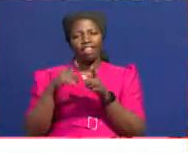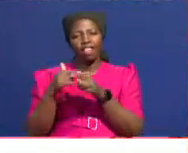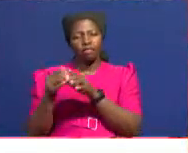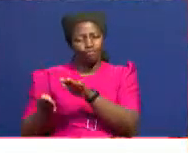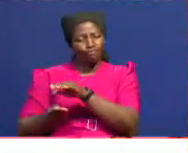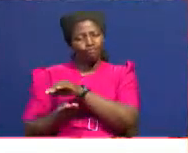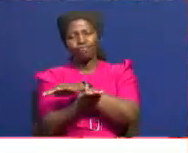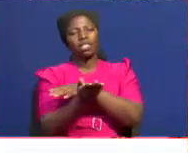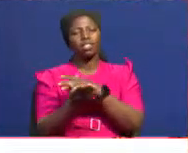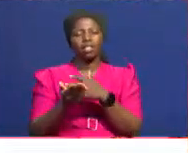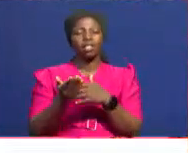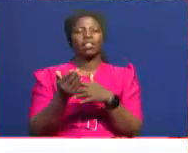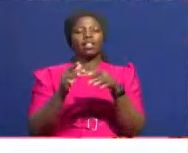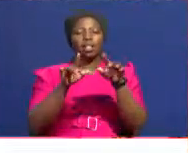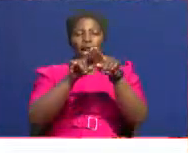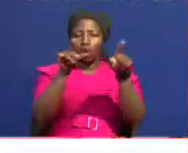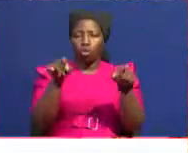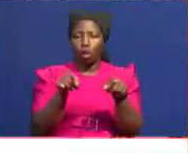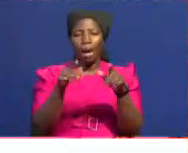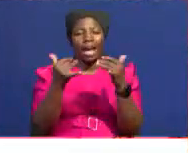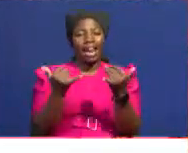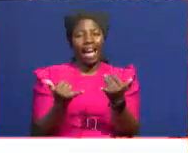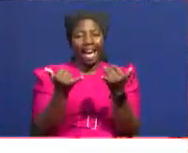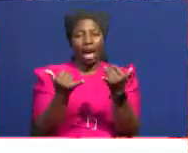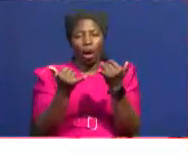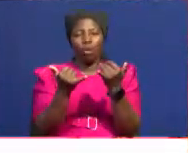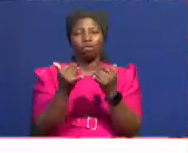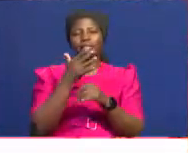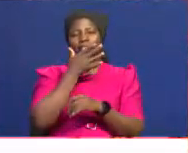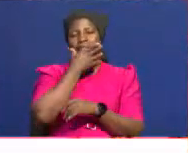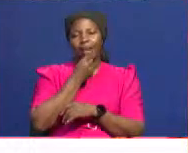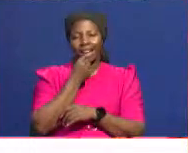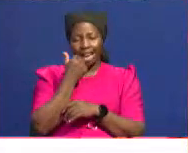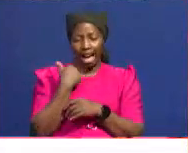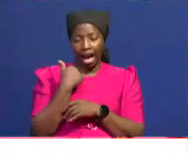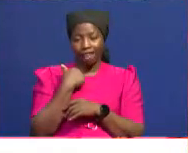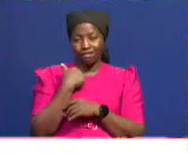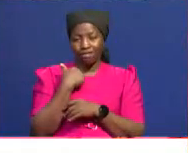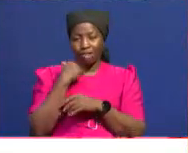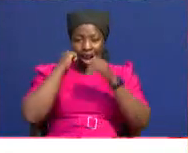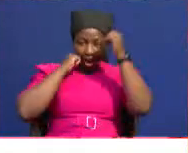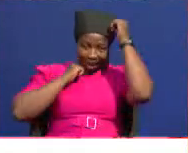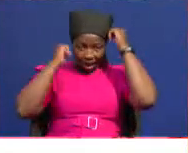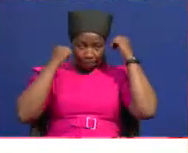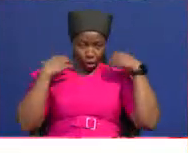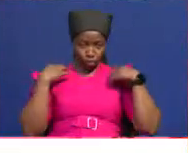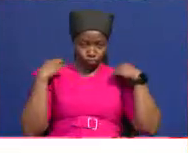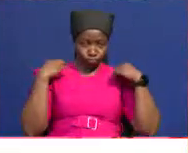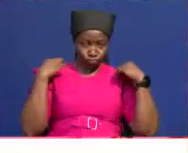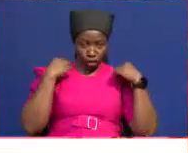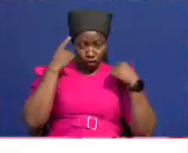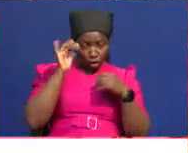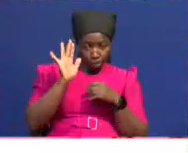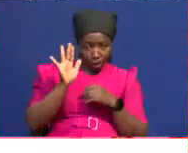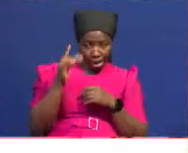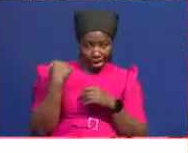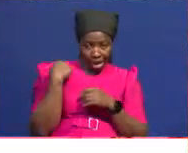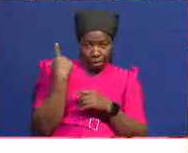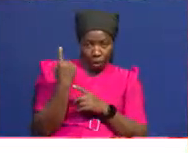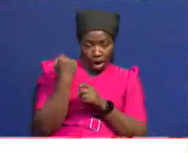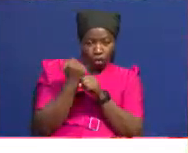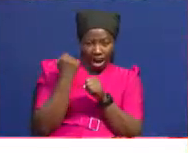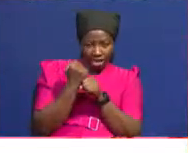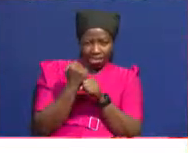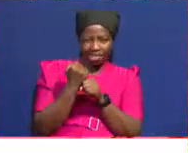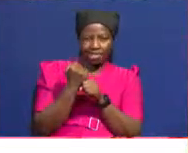tomb. Right now, Mzee is wearing the uniform he donned for number one functions,